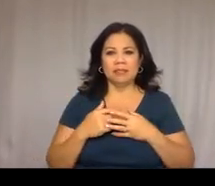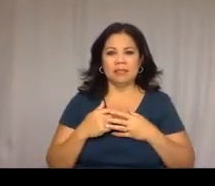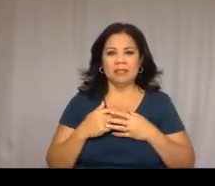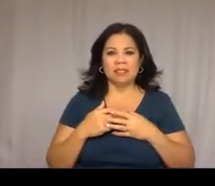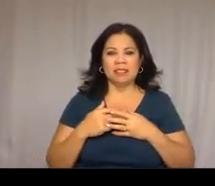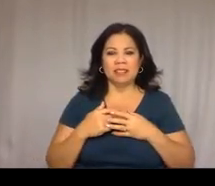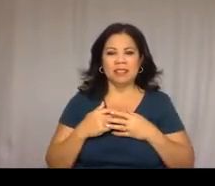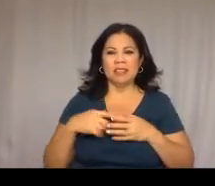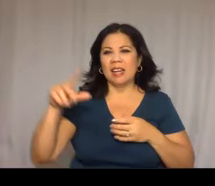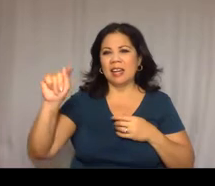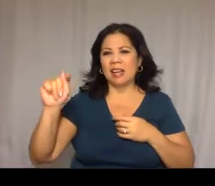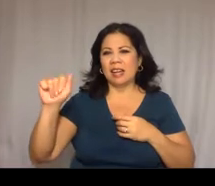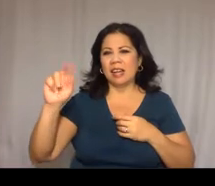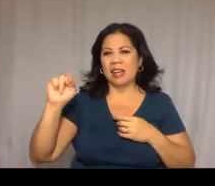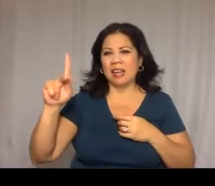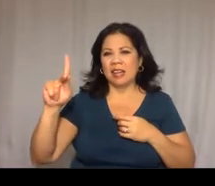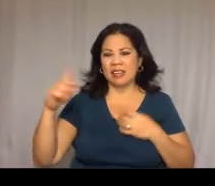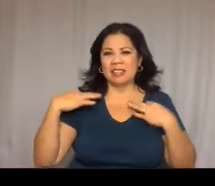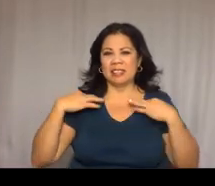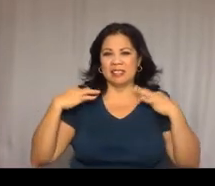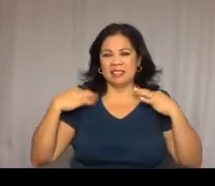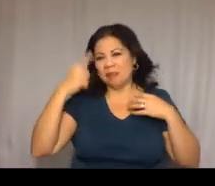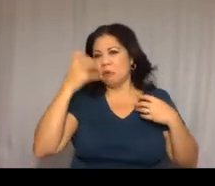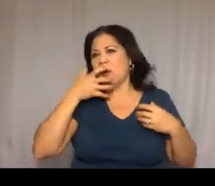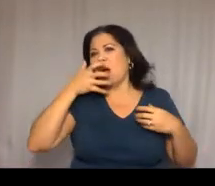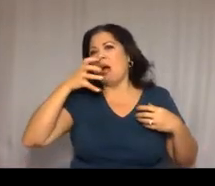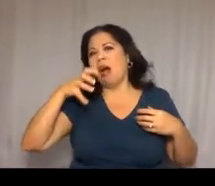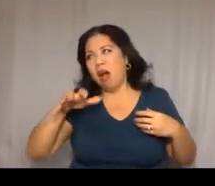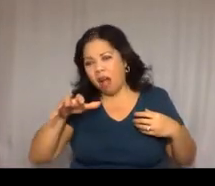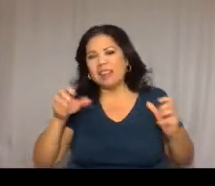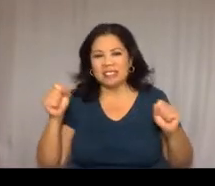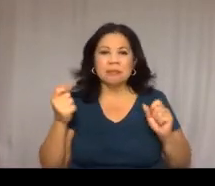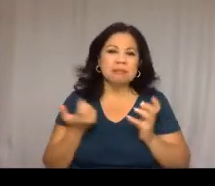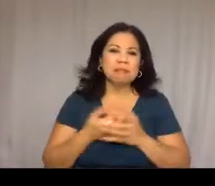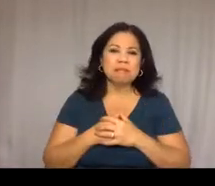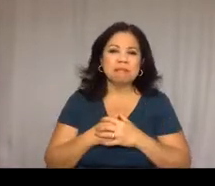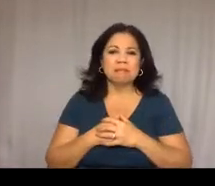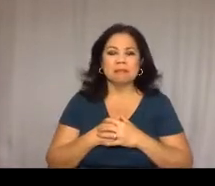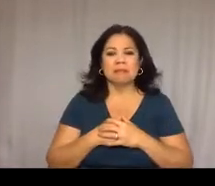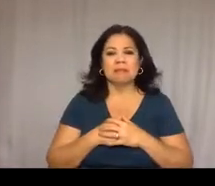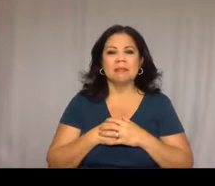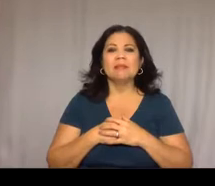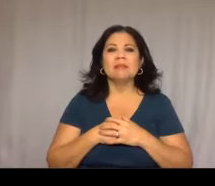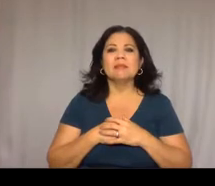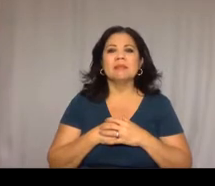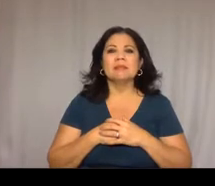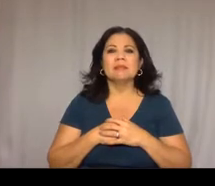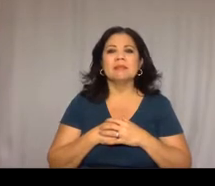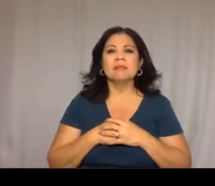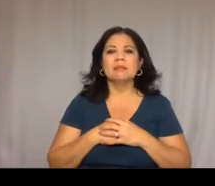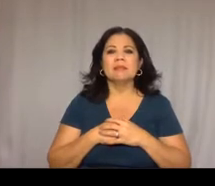sleeveless tank top, because it's so hot. It's gotten very hot, so I'm going to just draw a little outfit here,